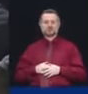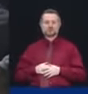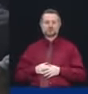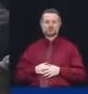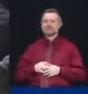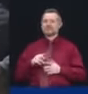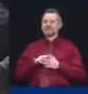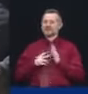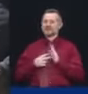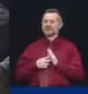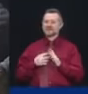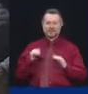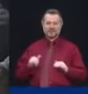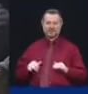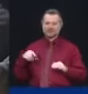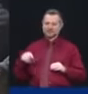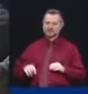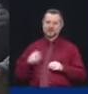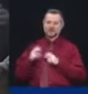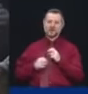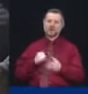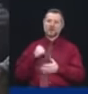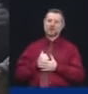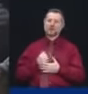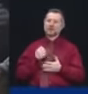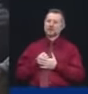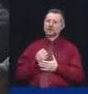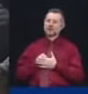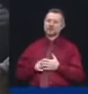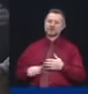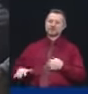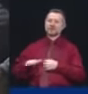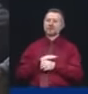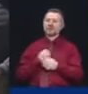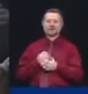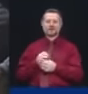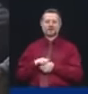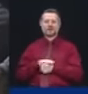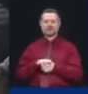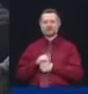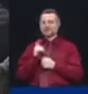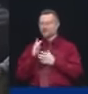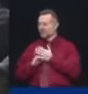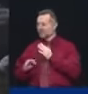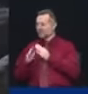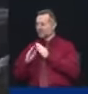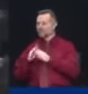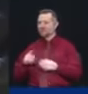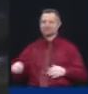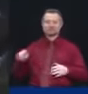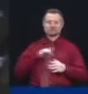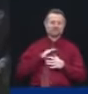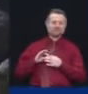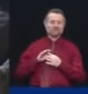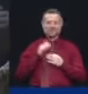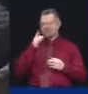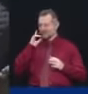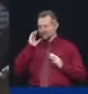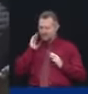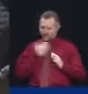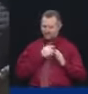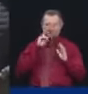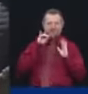economic boon to our region, but it's also a major part of our community and our identity. We went from